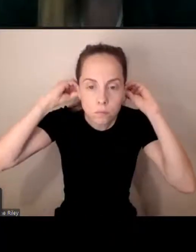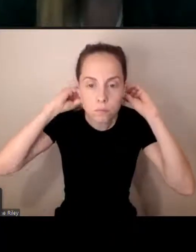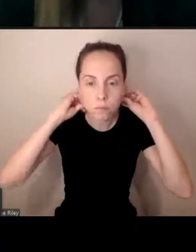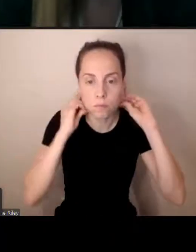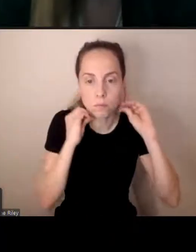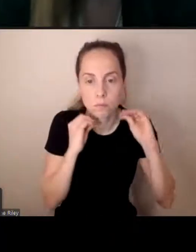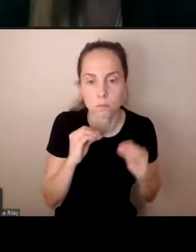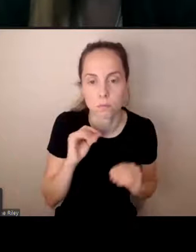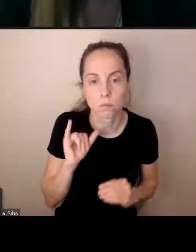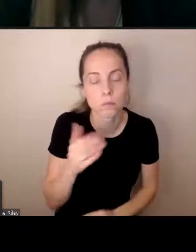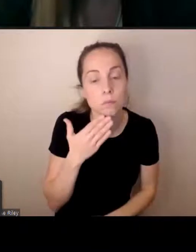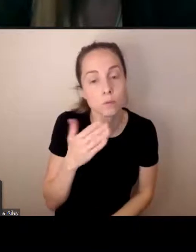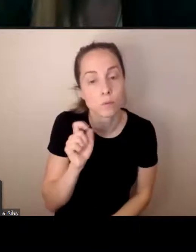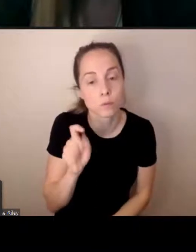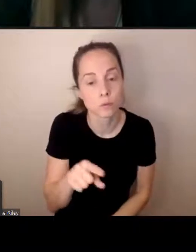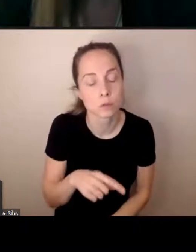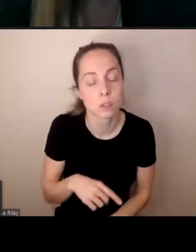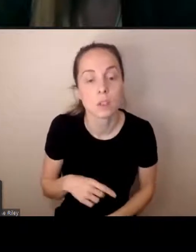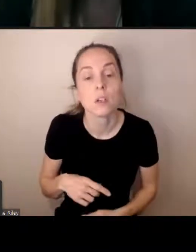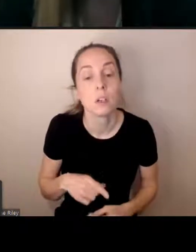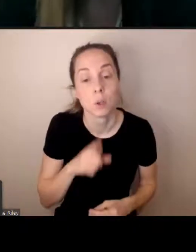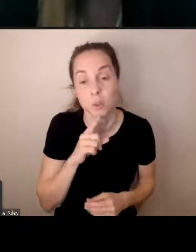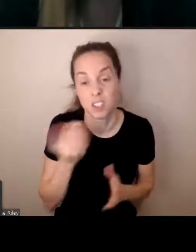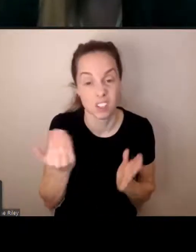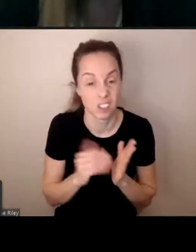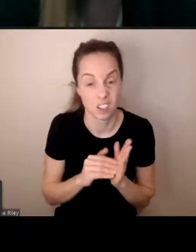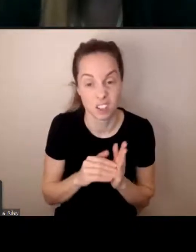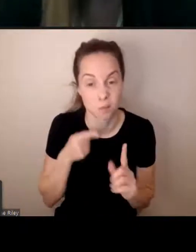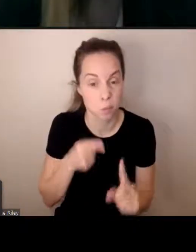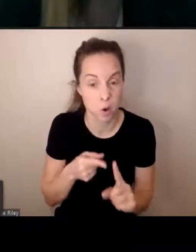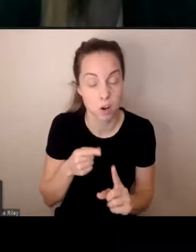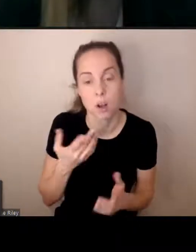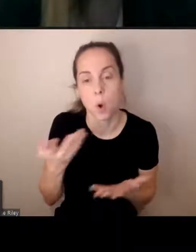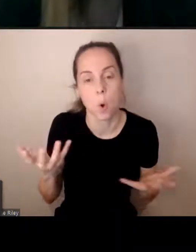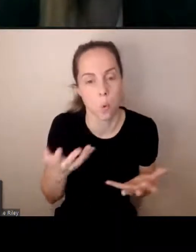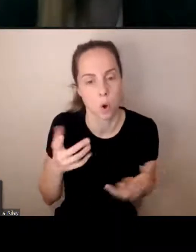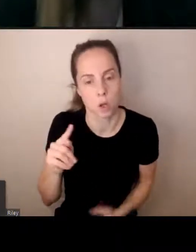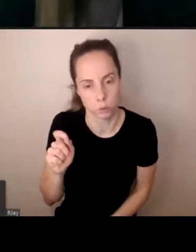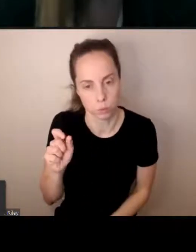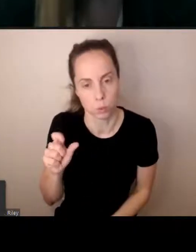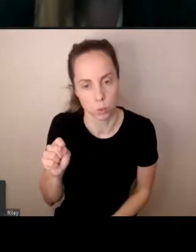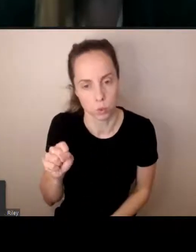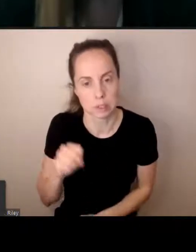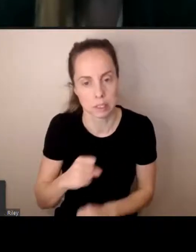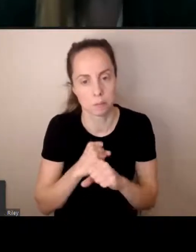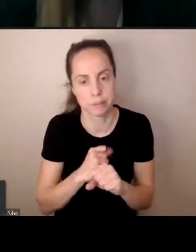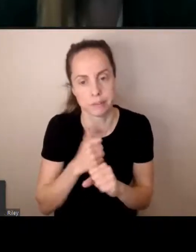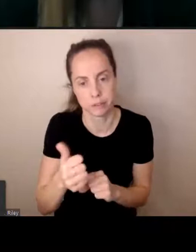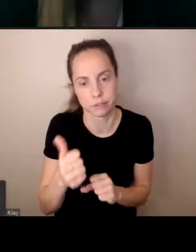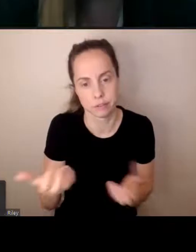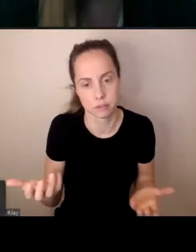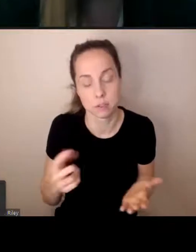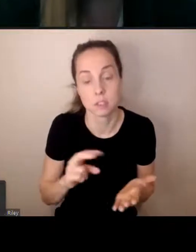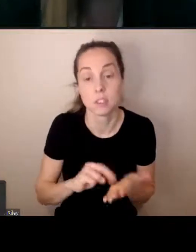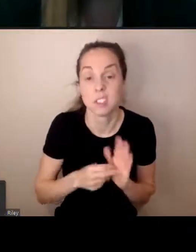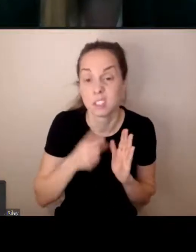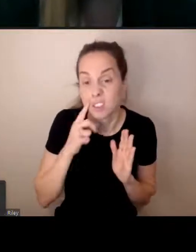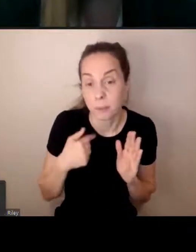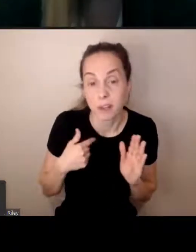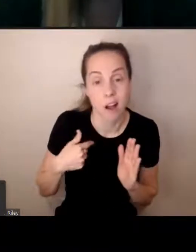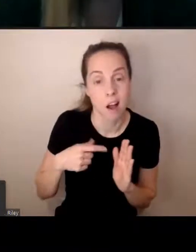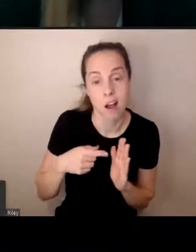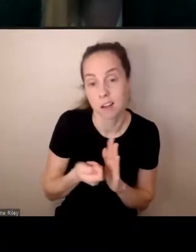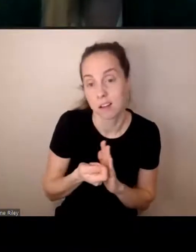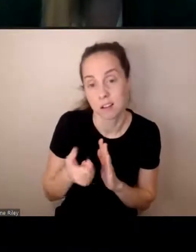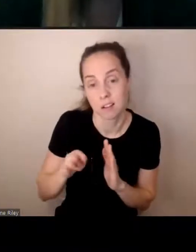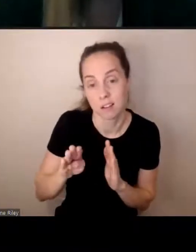are the tools that you can use to protect yourself on social media. So for me, it's about blocking people.